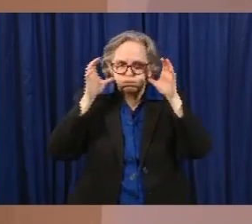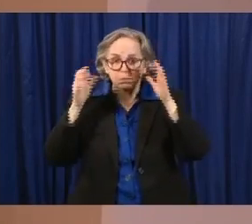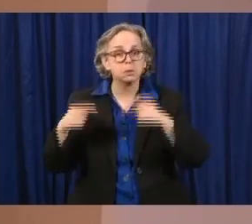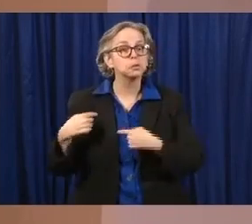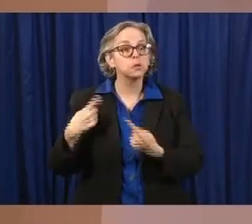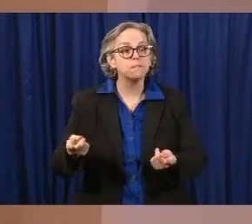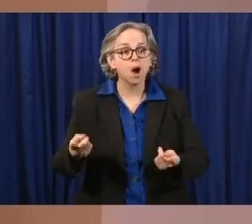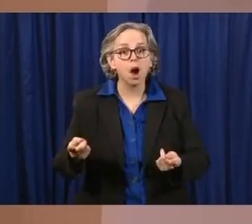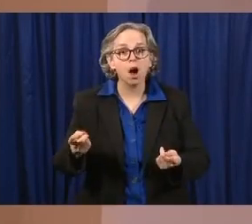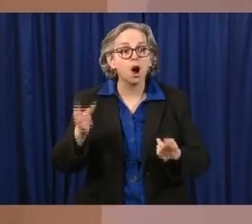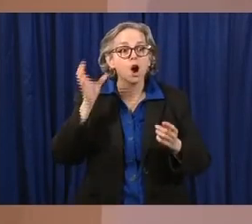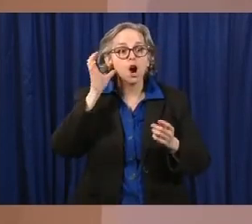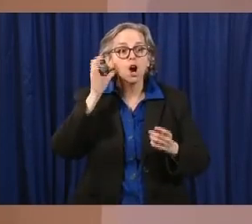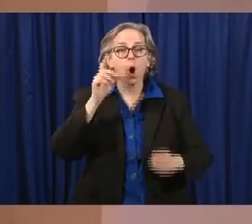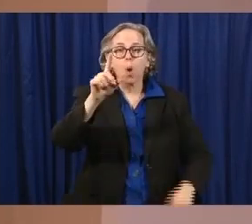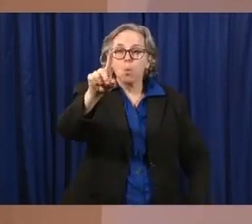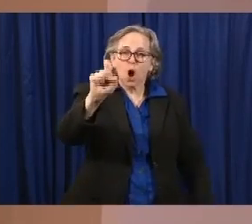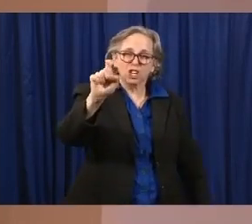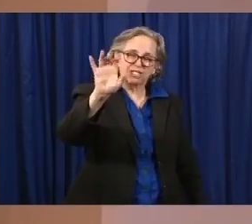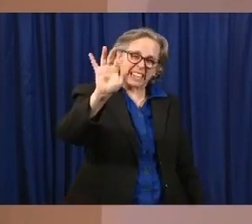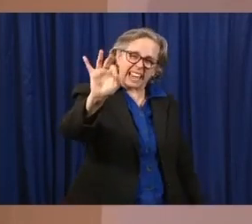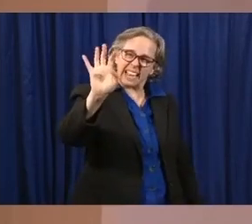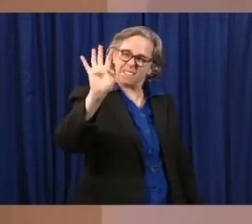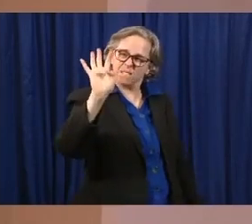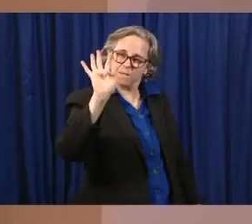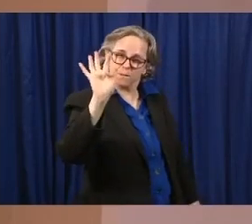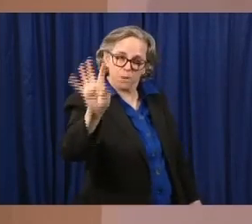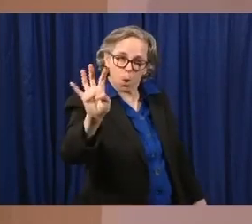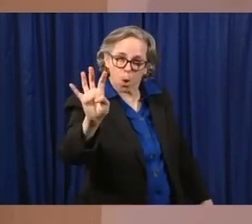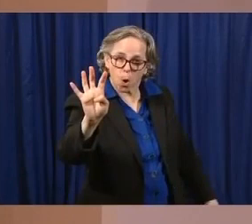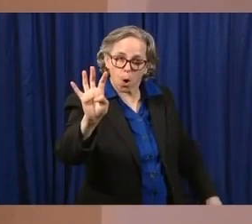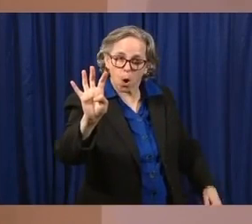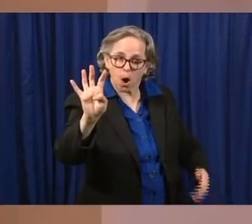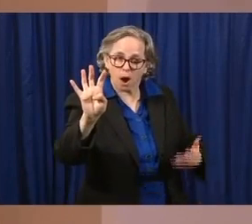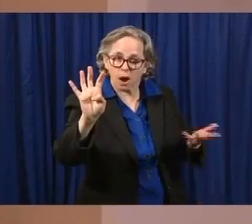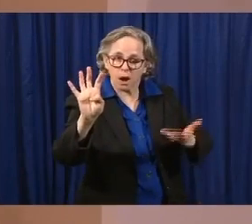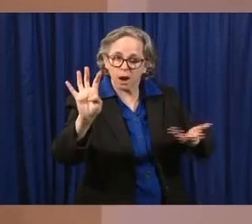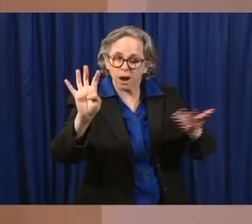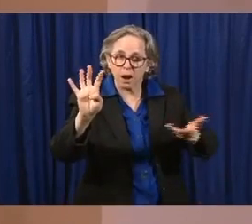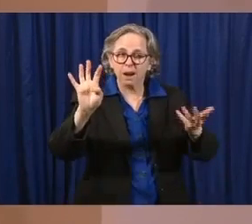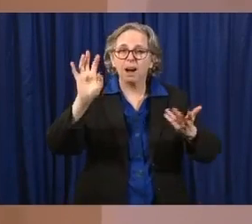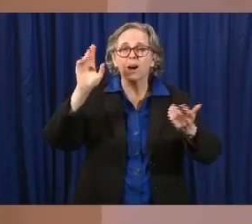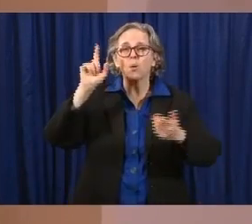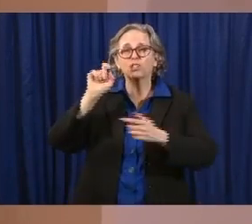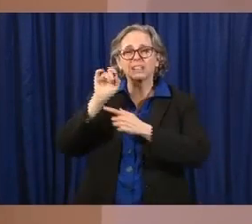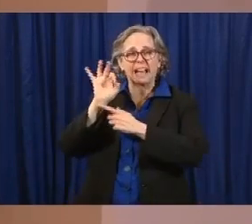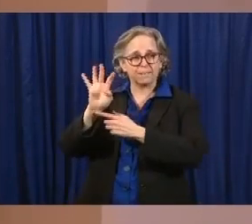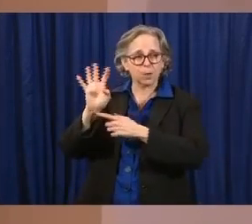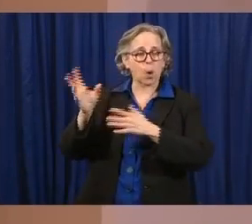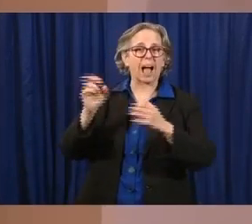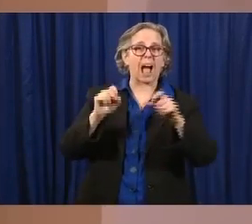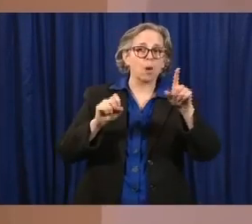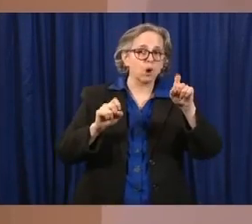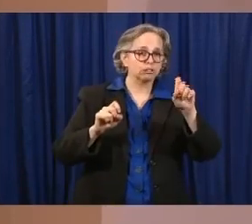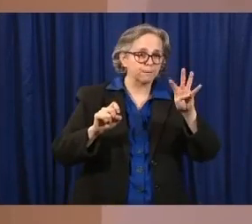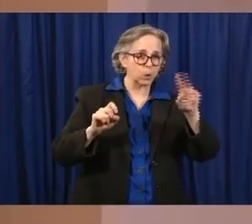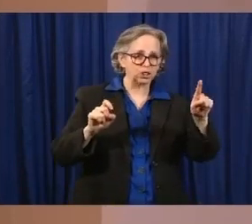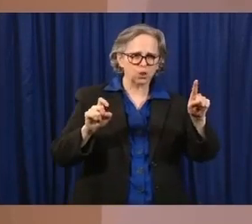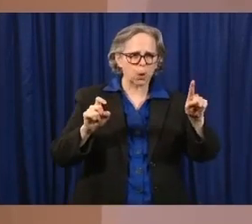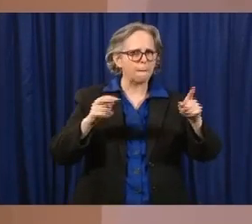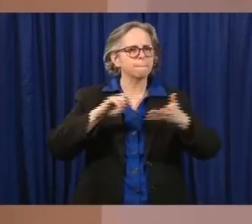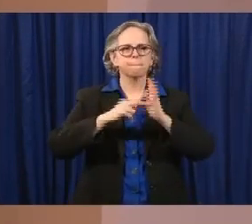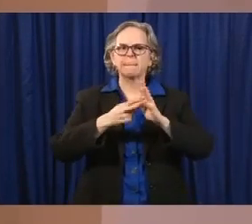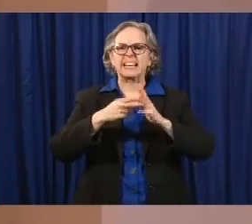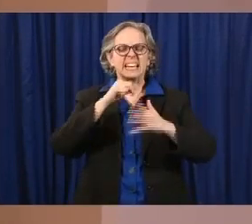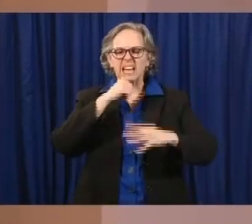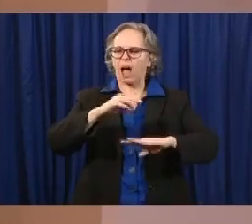194 inquiries. 142 of those did not meet the criteria for the commission, so that those were best addressed